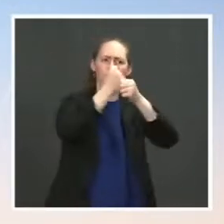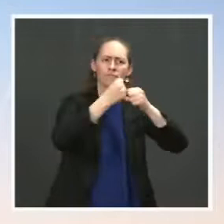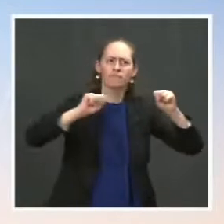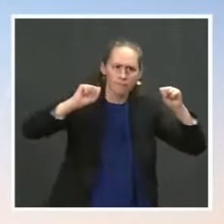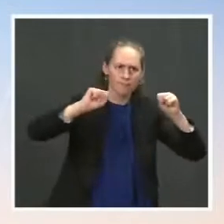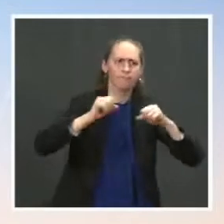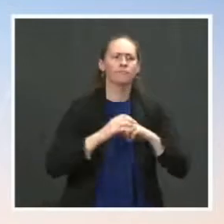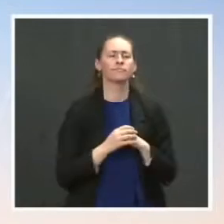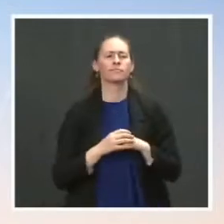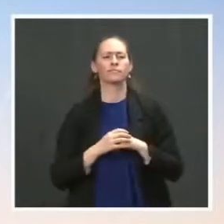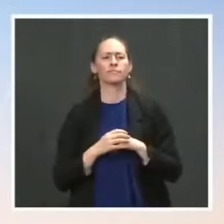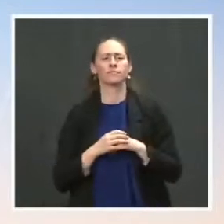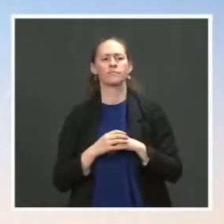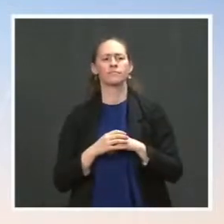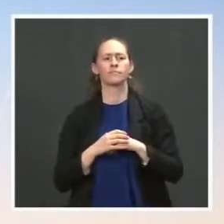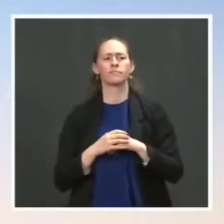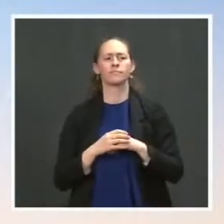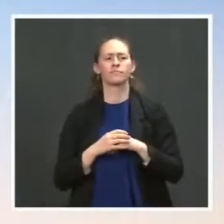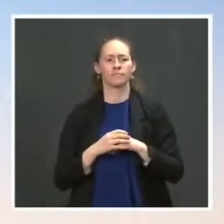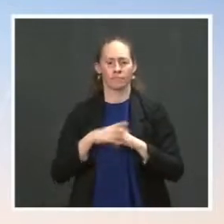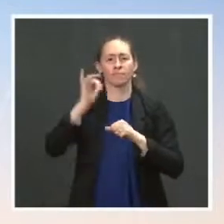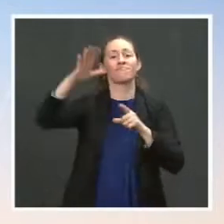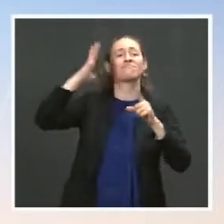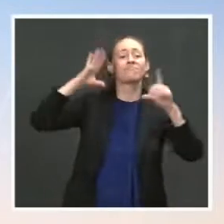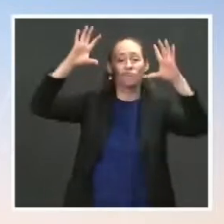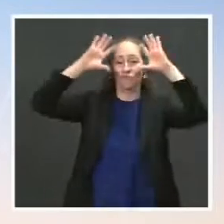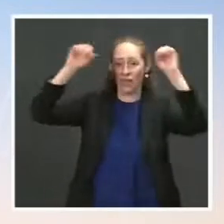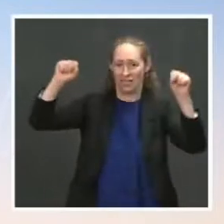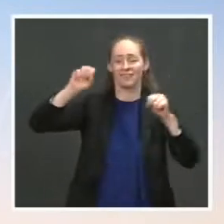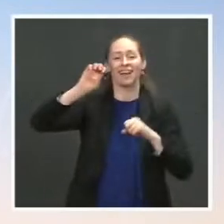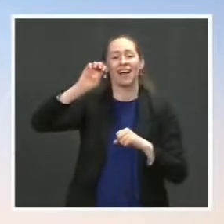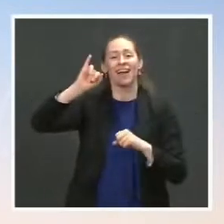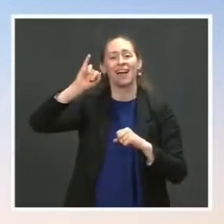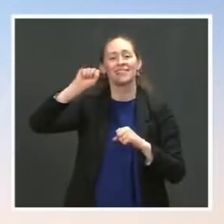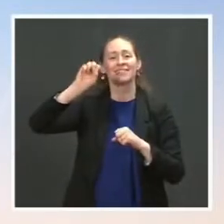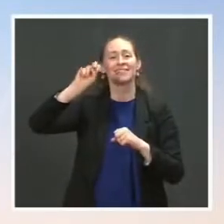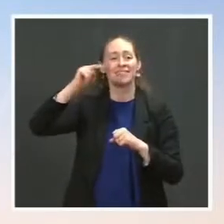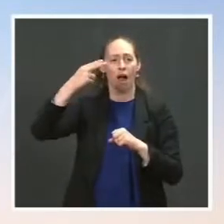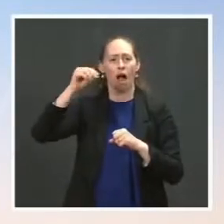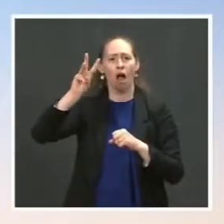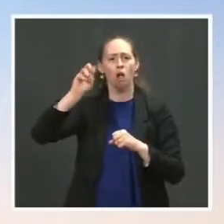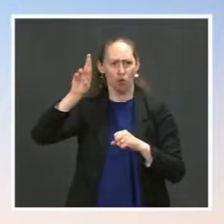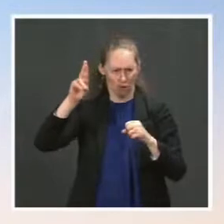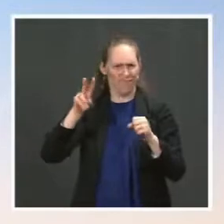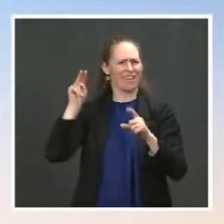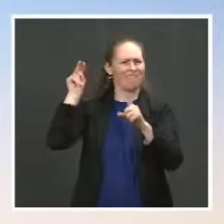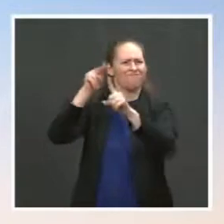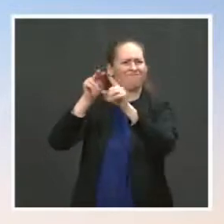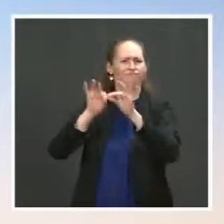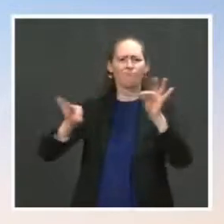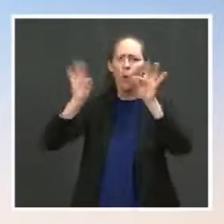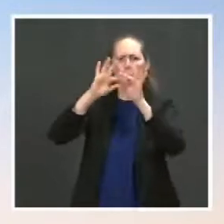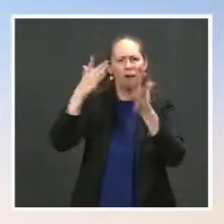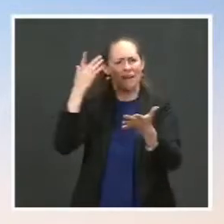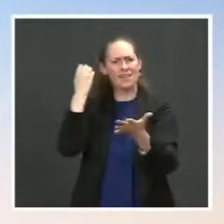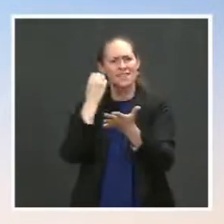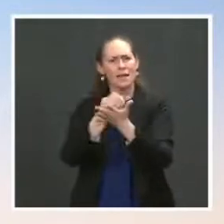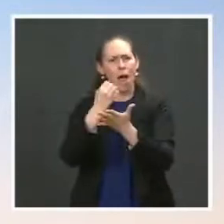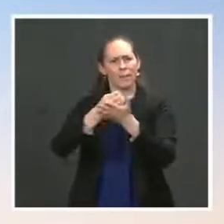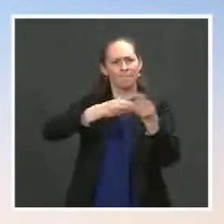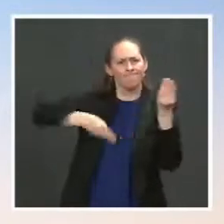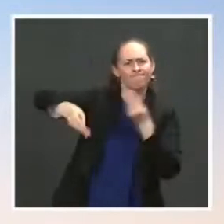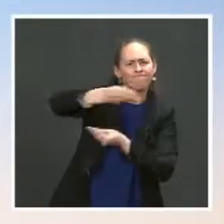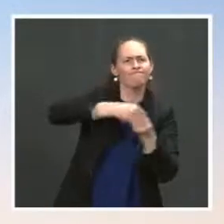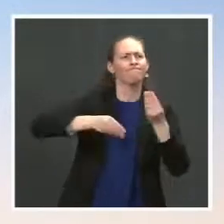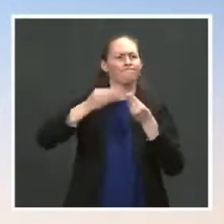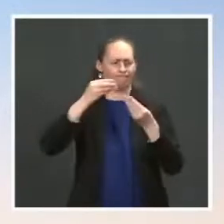well served. By making sure that we had a more connected economy and country. That we're not in the Cold War, and this is not the